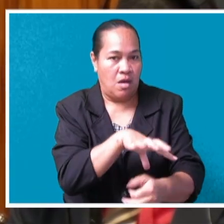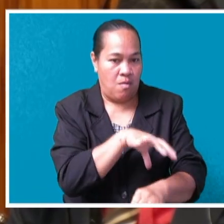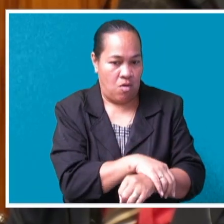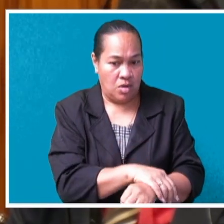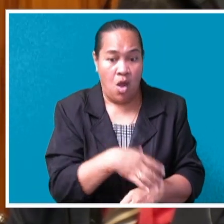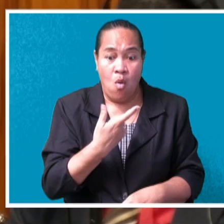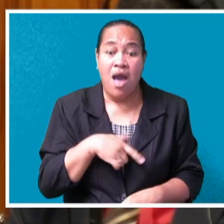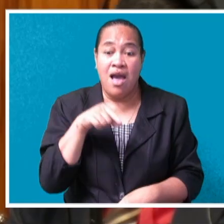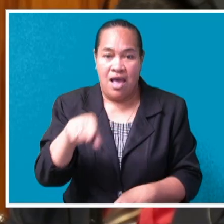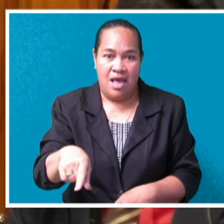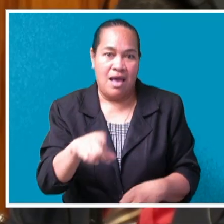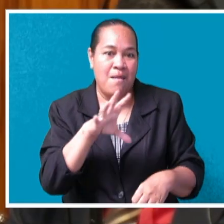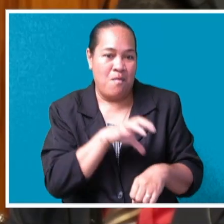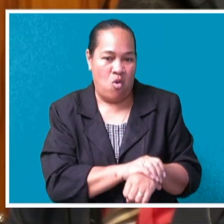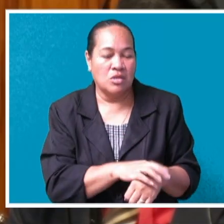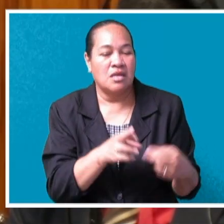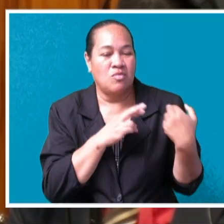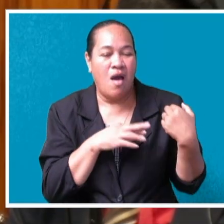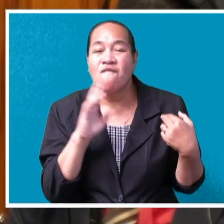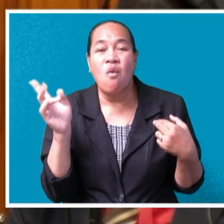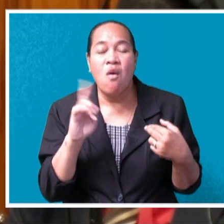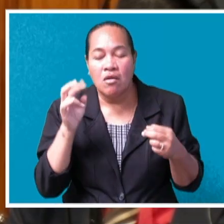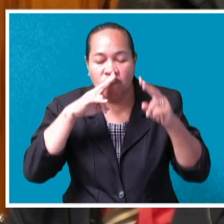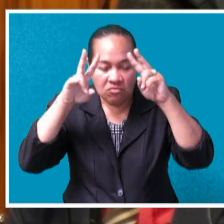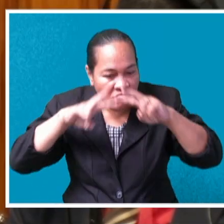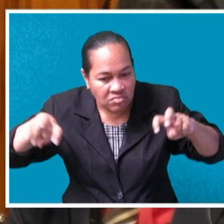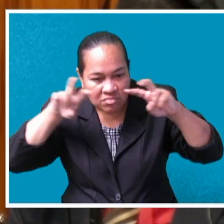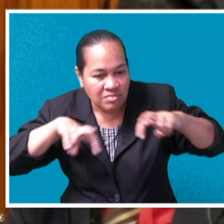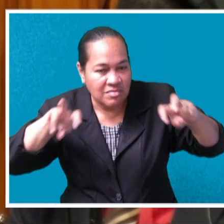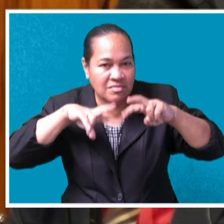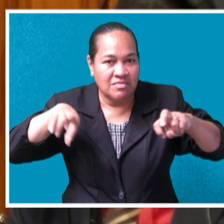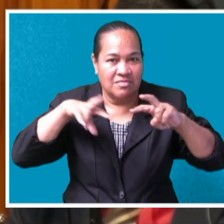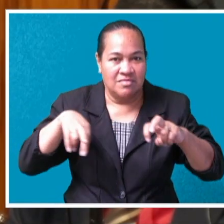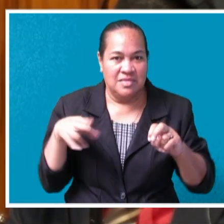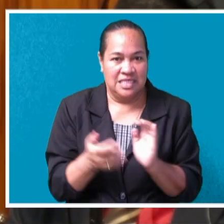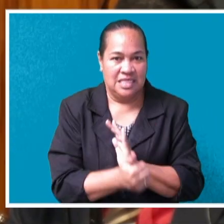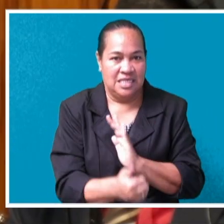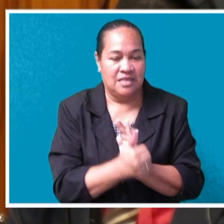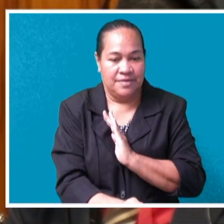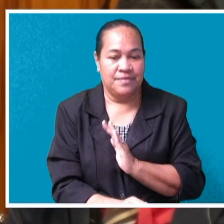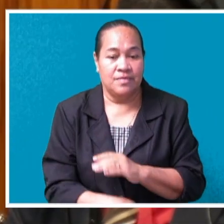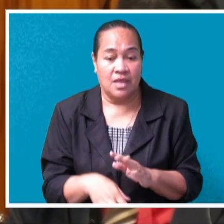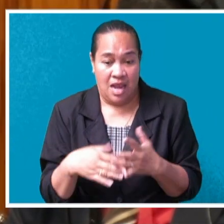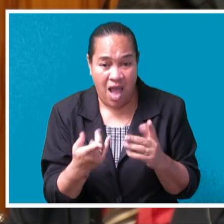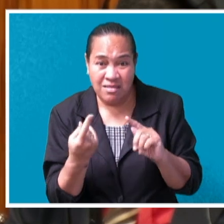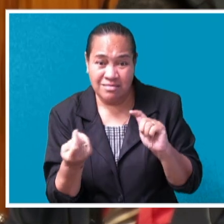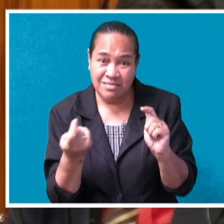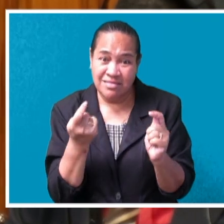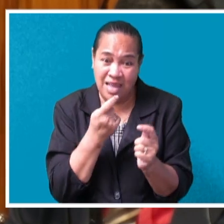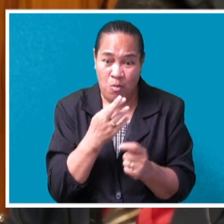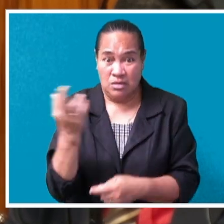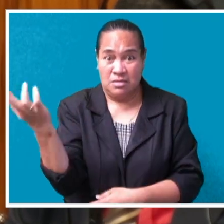investigative capacity and operational effectiveness. Mr. Speaker, the evolving nature of security threats